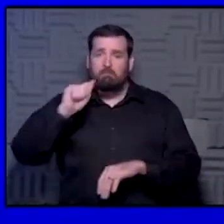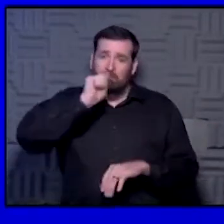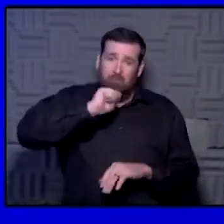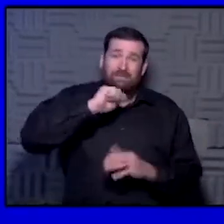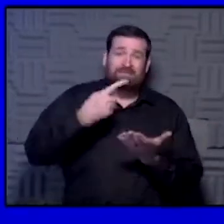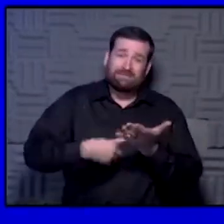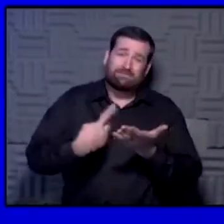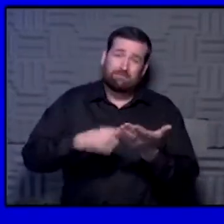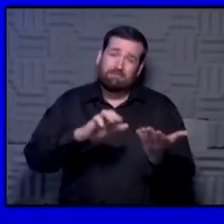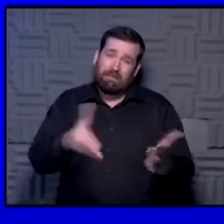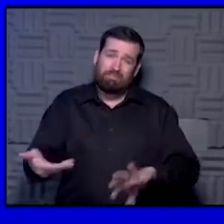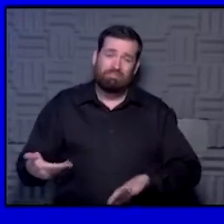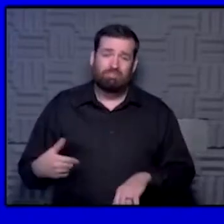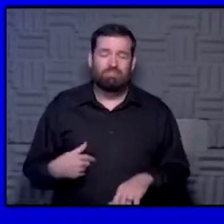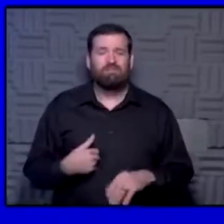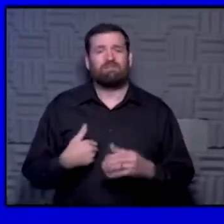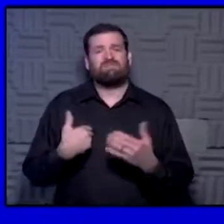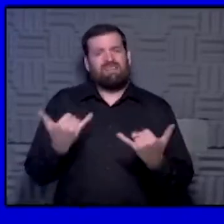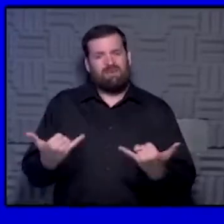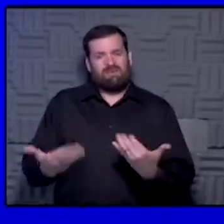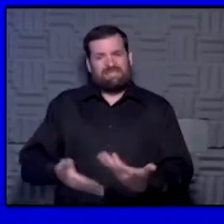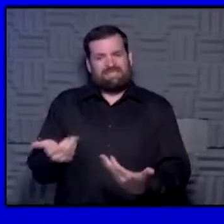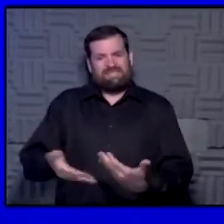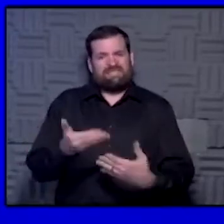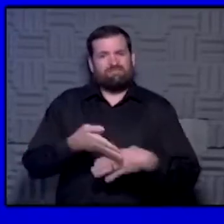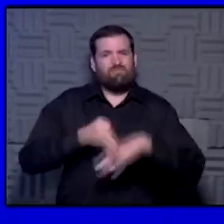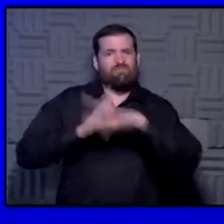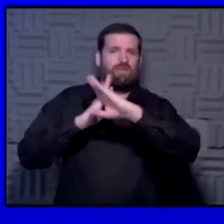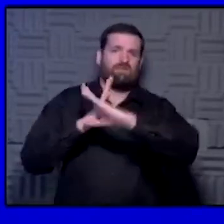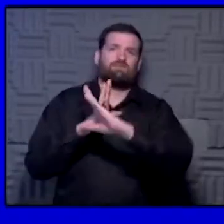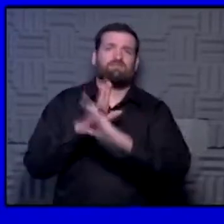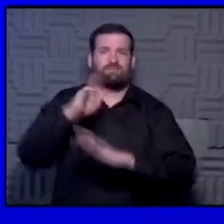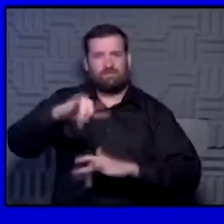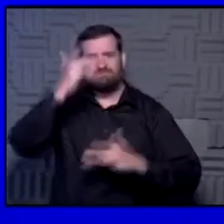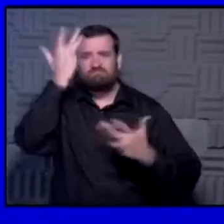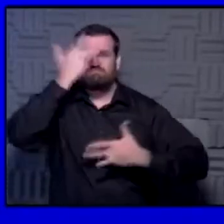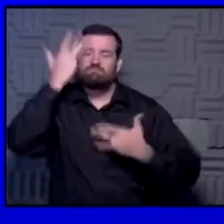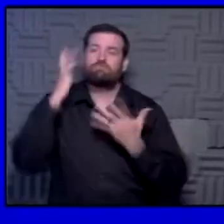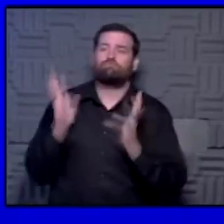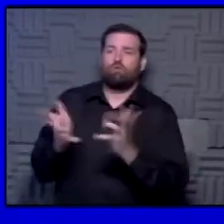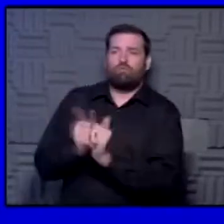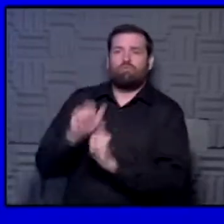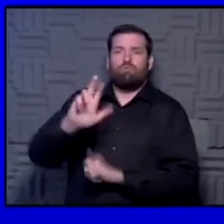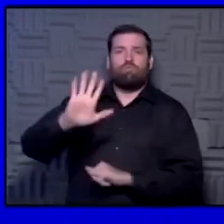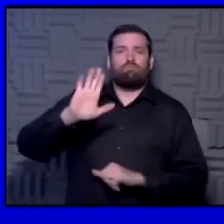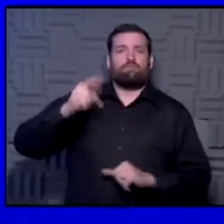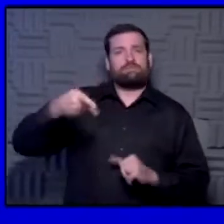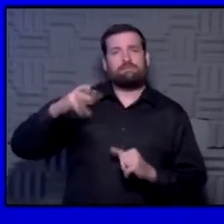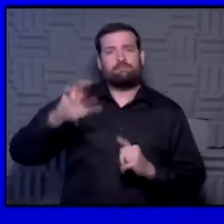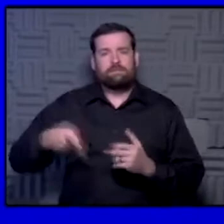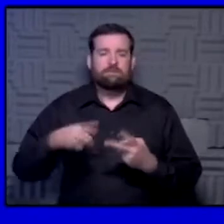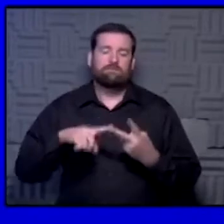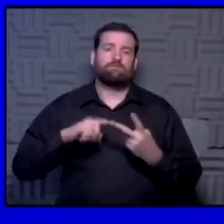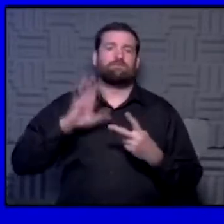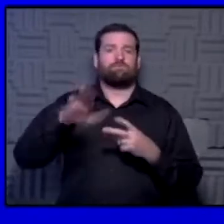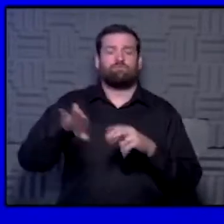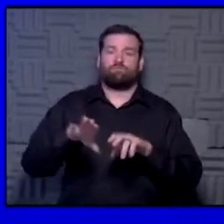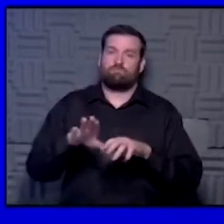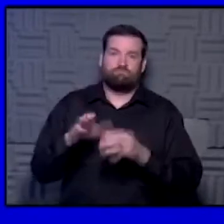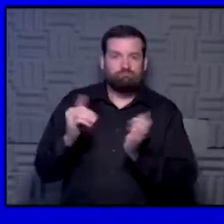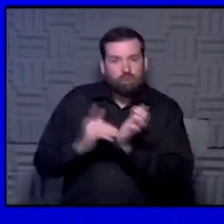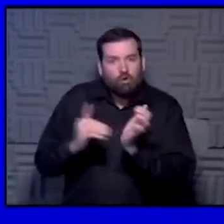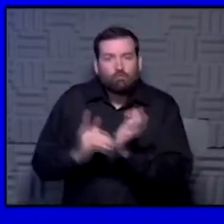sometimes death. And we have easy ways to prevent them. So please talk to your primary care providers, talk to your physicians, get your children